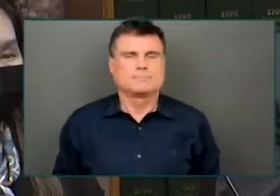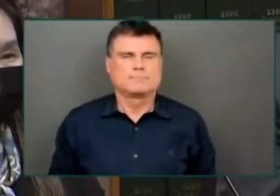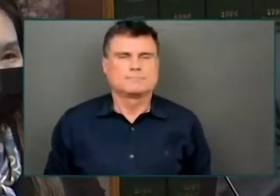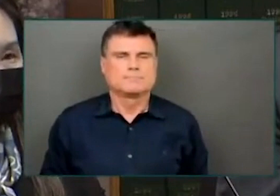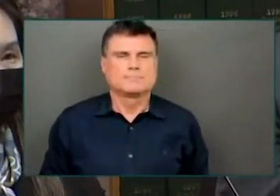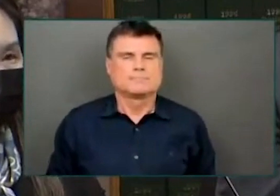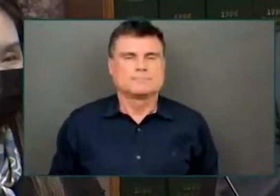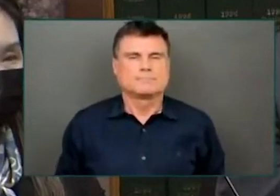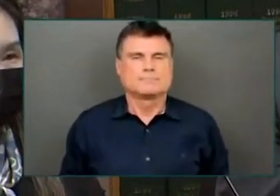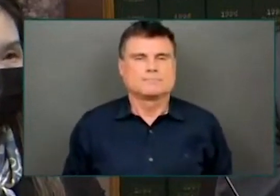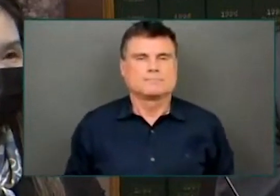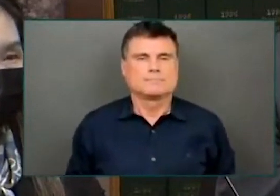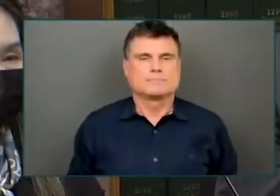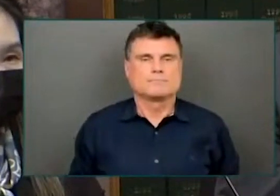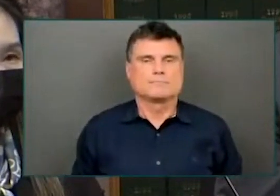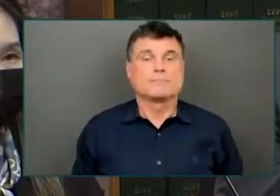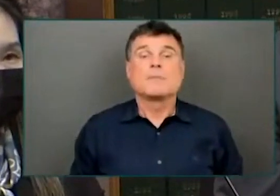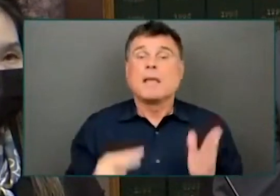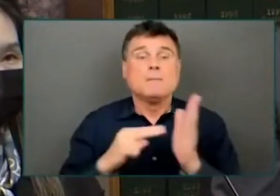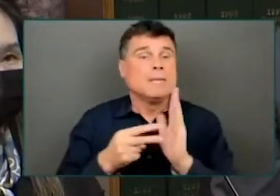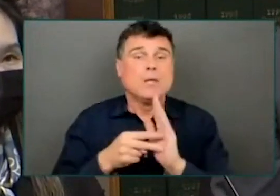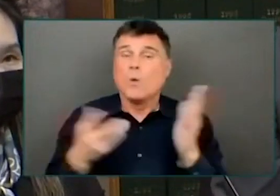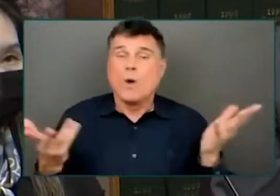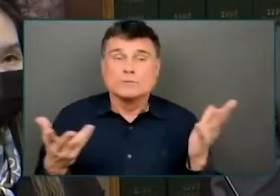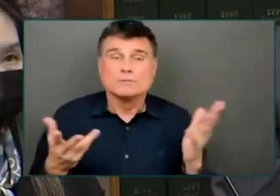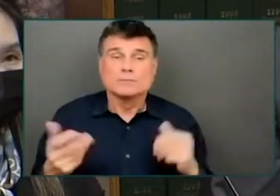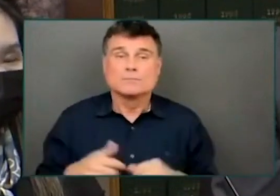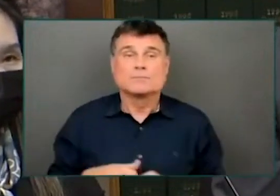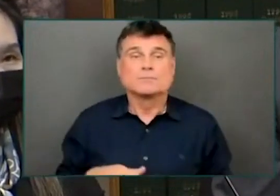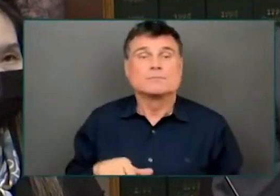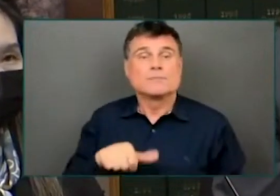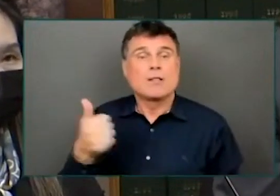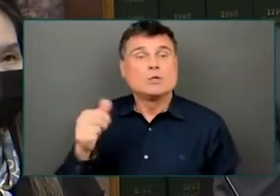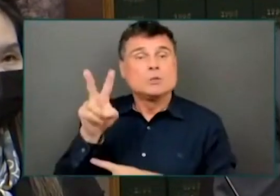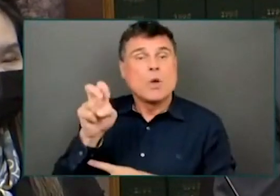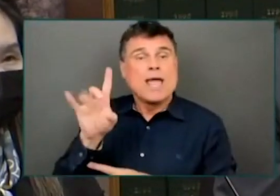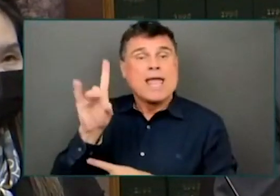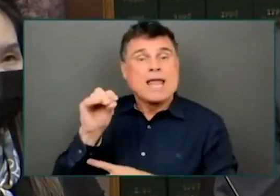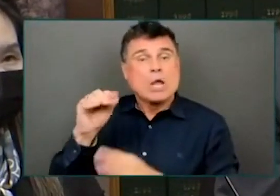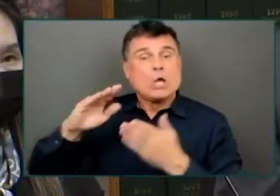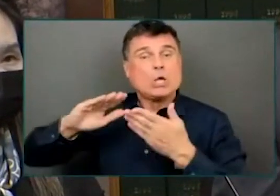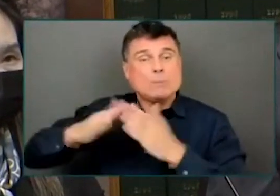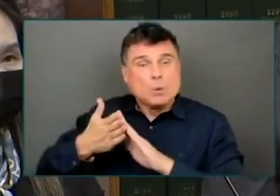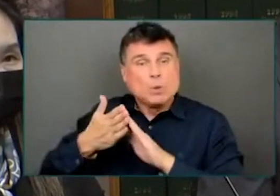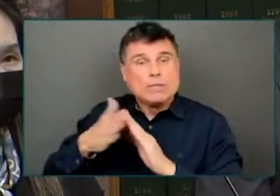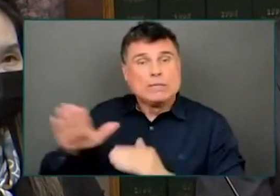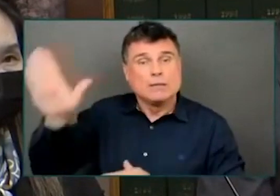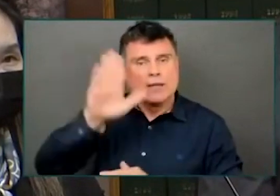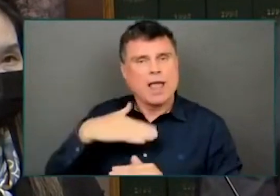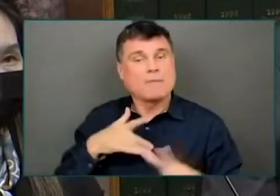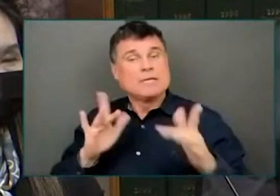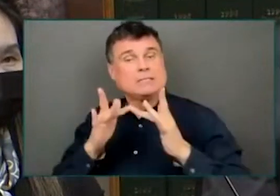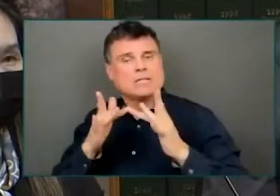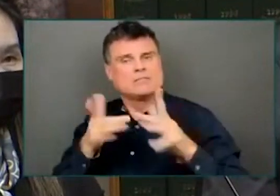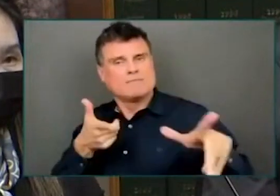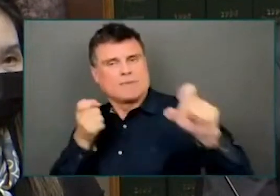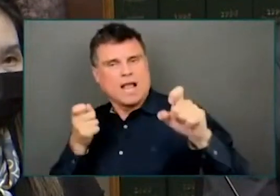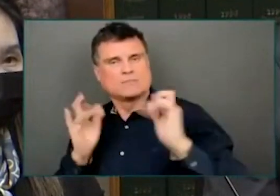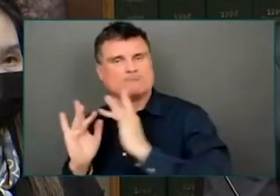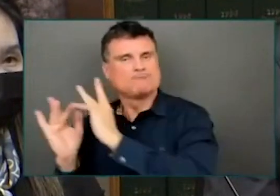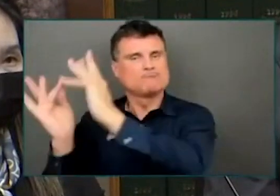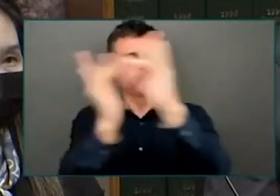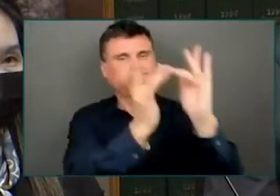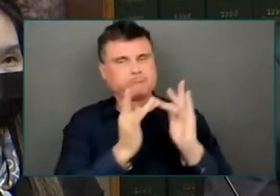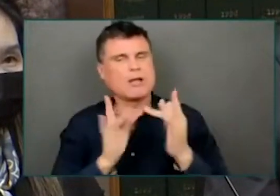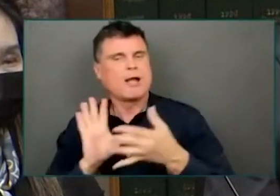That means, Mr. Speaker, that another 280 communities will have high-speed connection to today's digital economy. And by